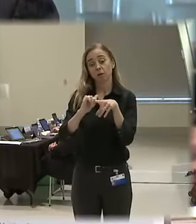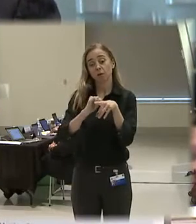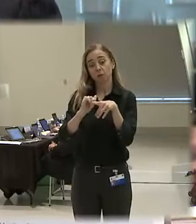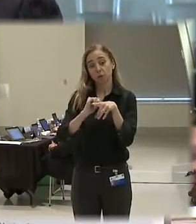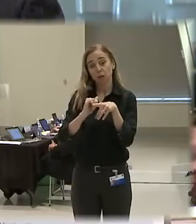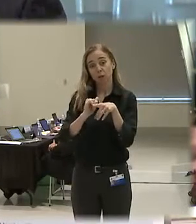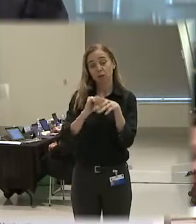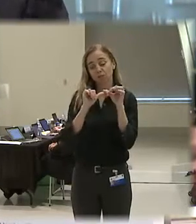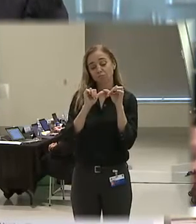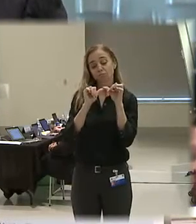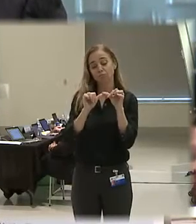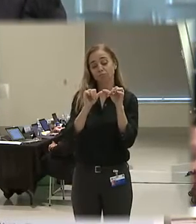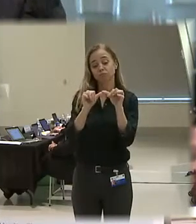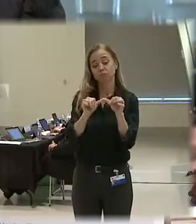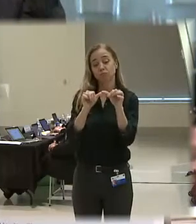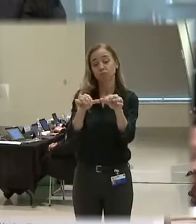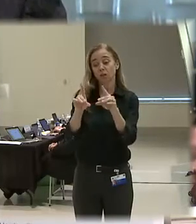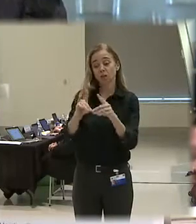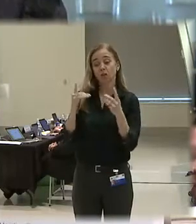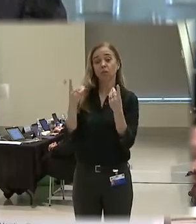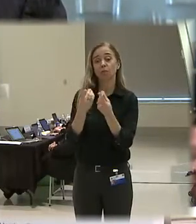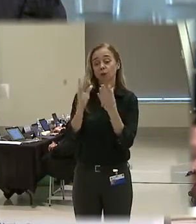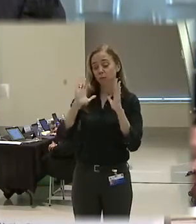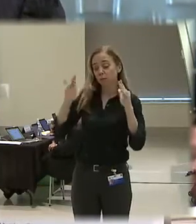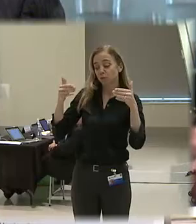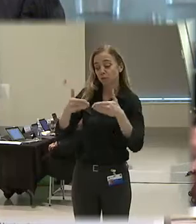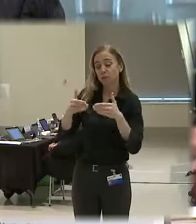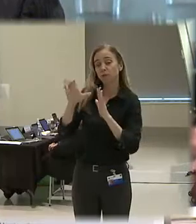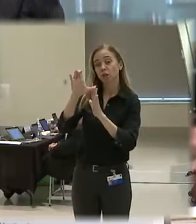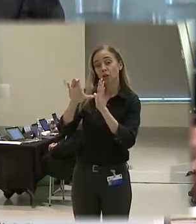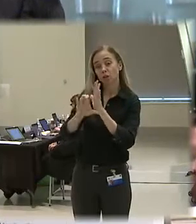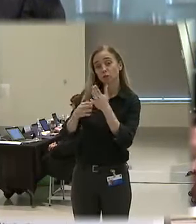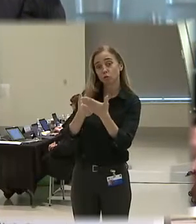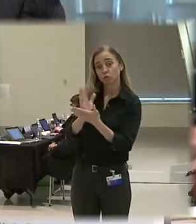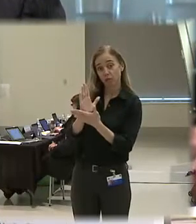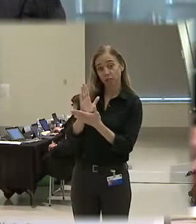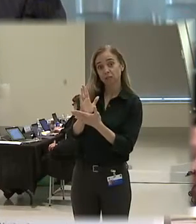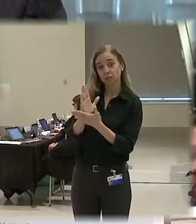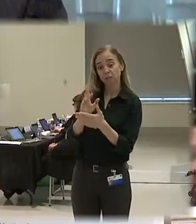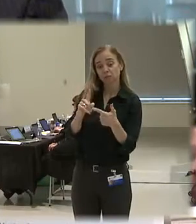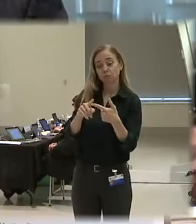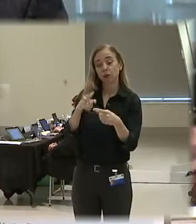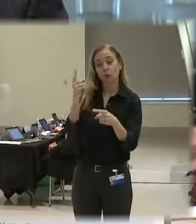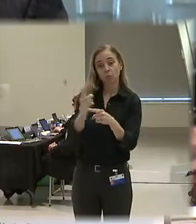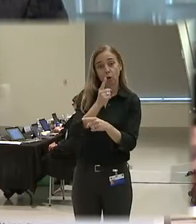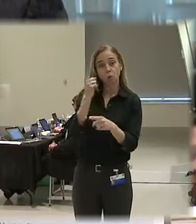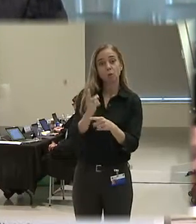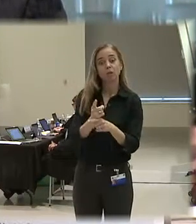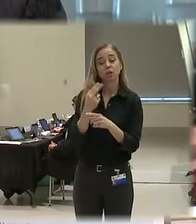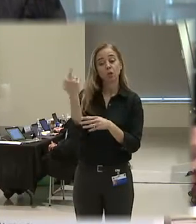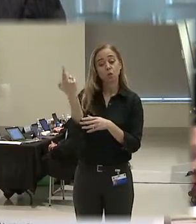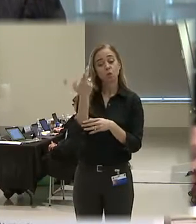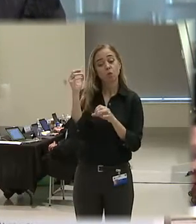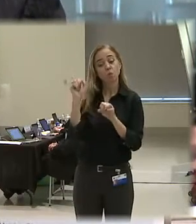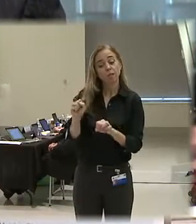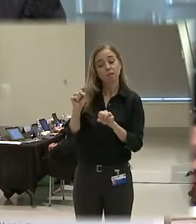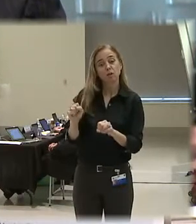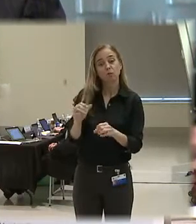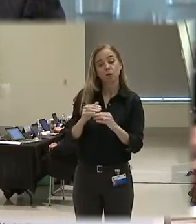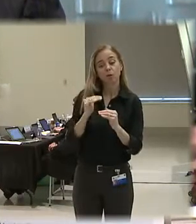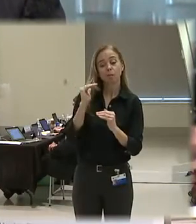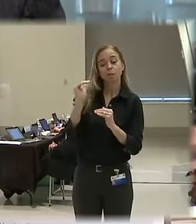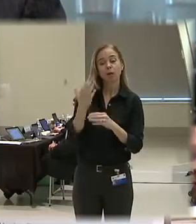receive continually, the department focused on constitutional rights, the appropriate and reasonable amount of force applied during